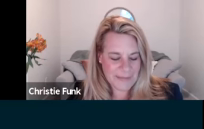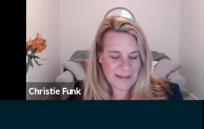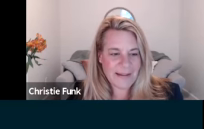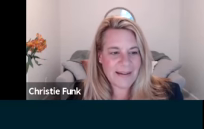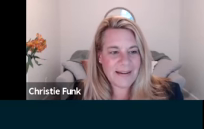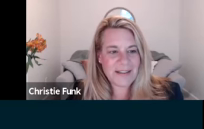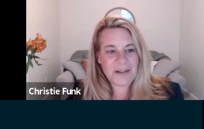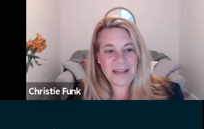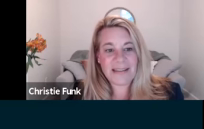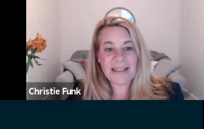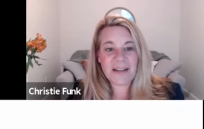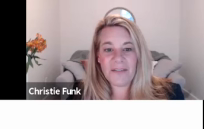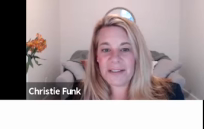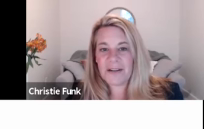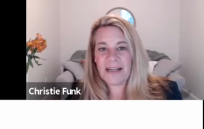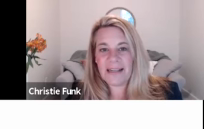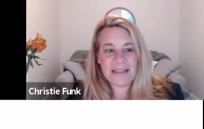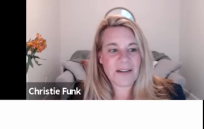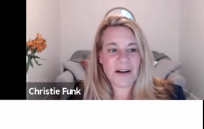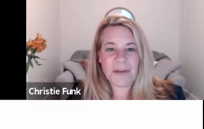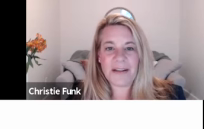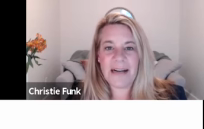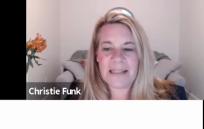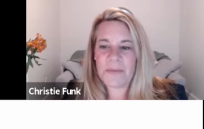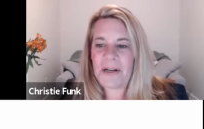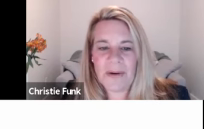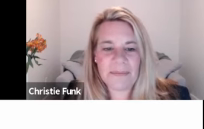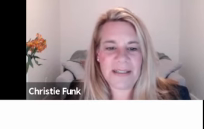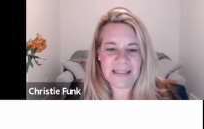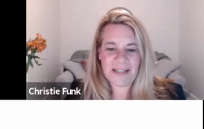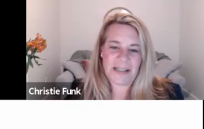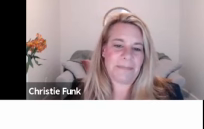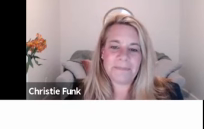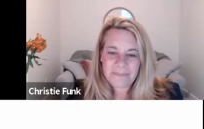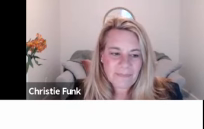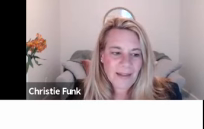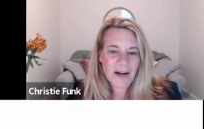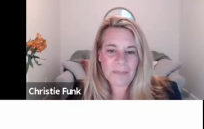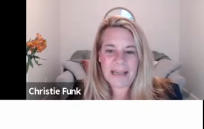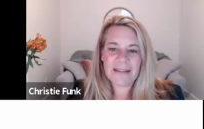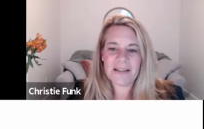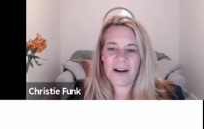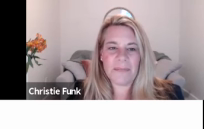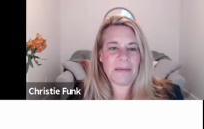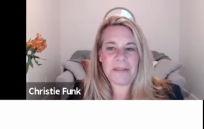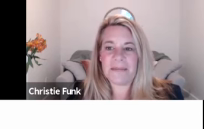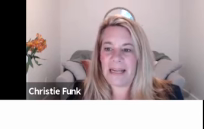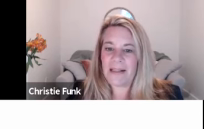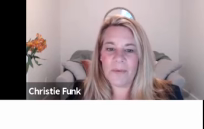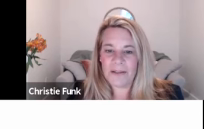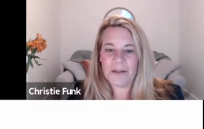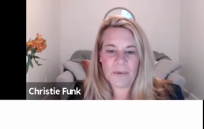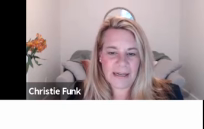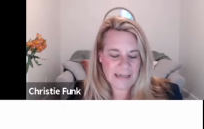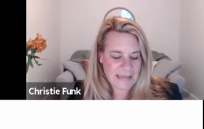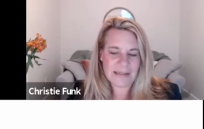today. So to kick things off, let's go ahead and get started with our NASA 101 presentation. Our panelists, Art Maples and